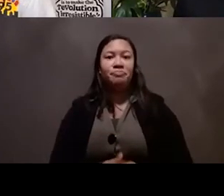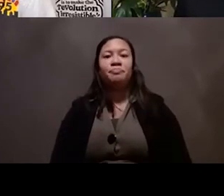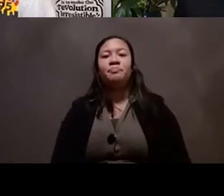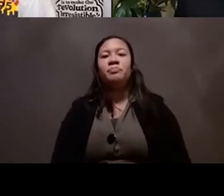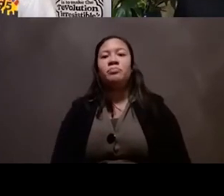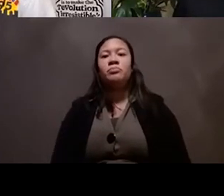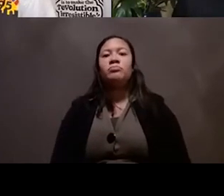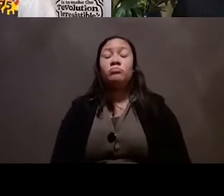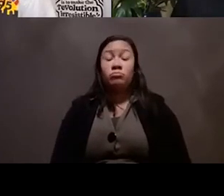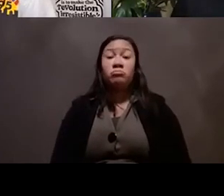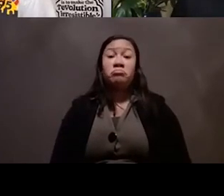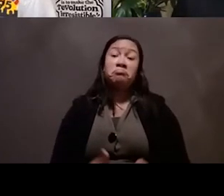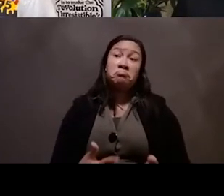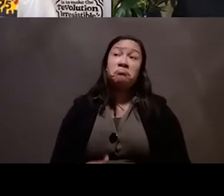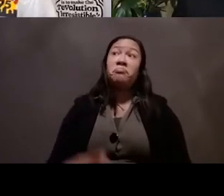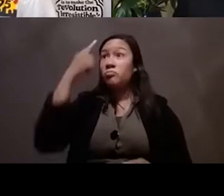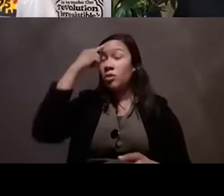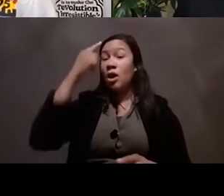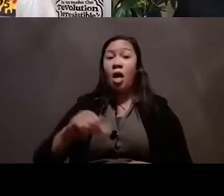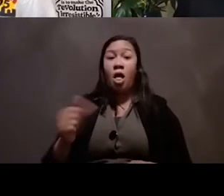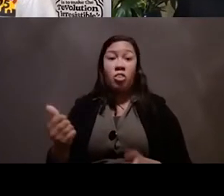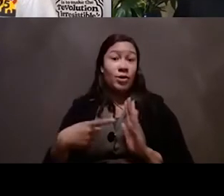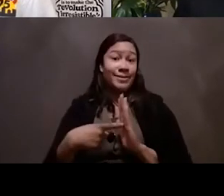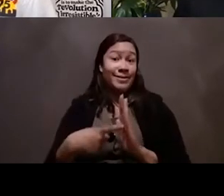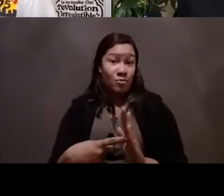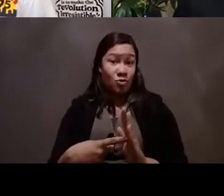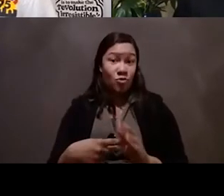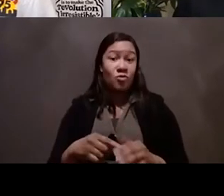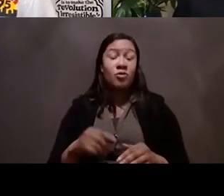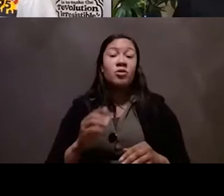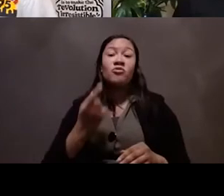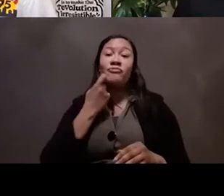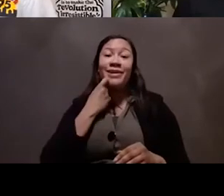is the recent kind of conversation around